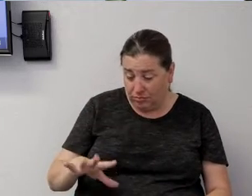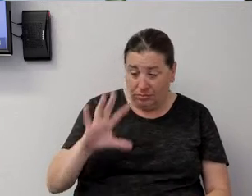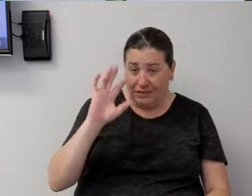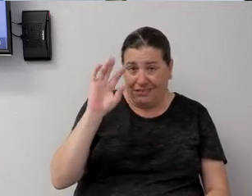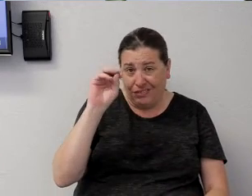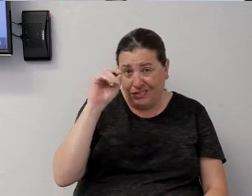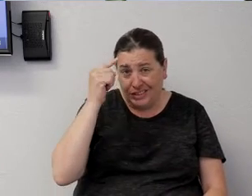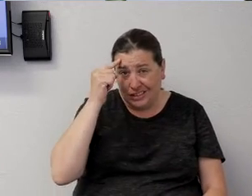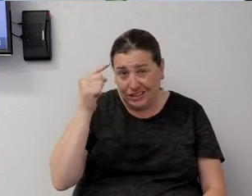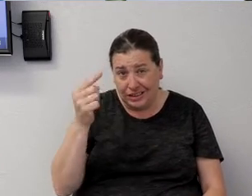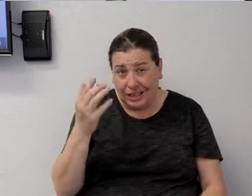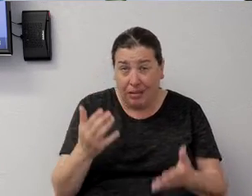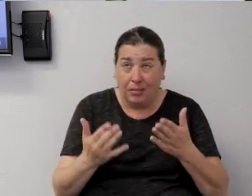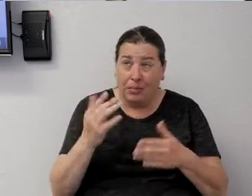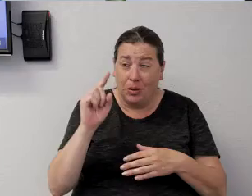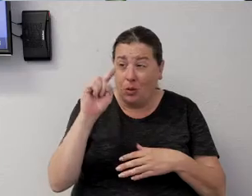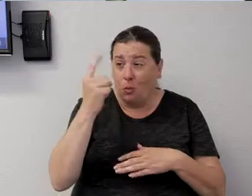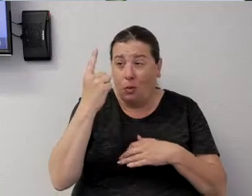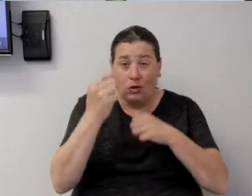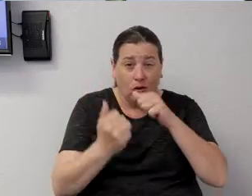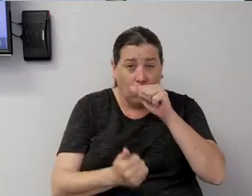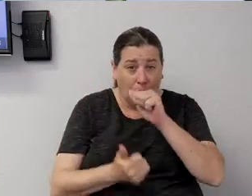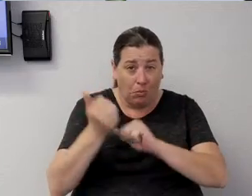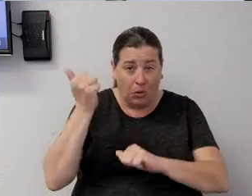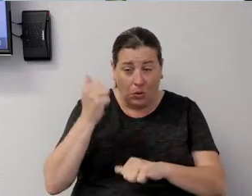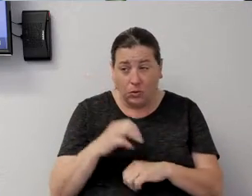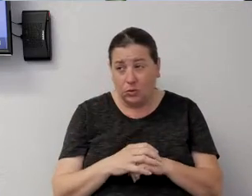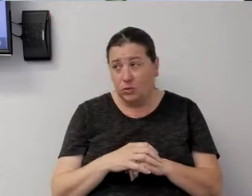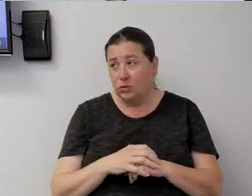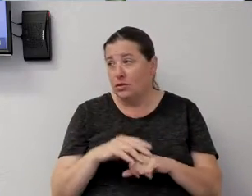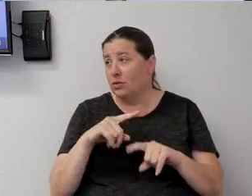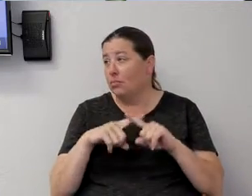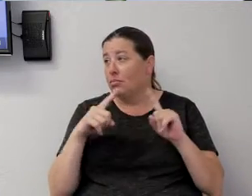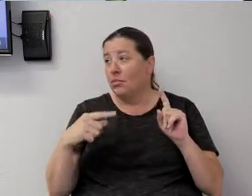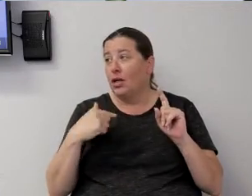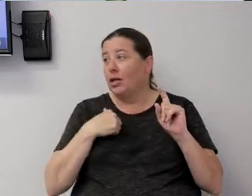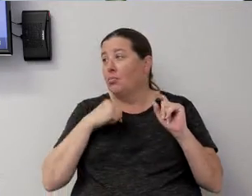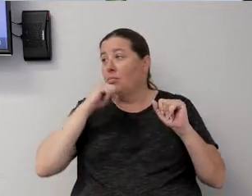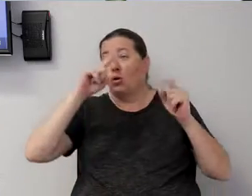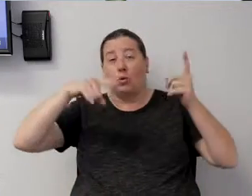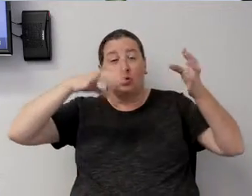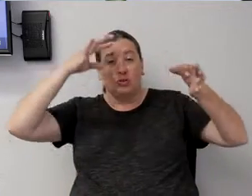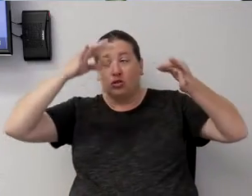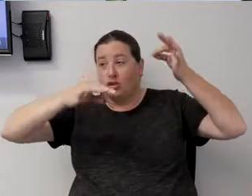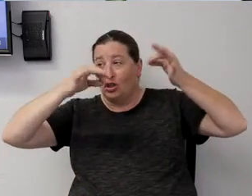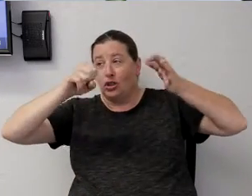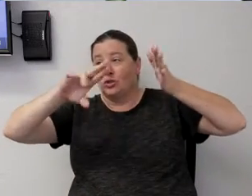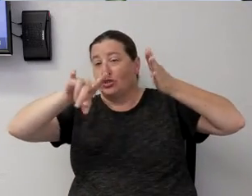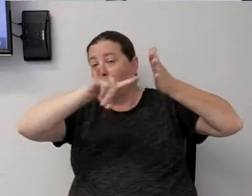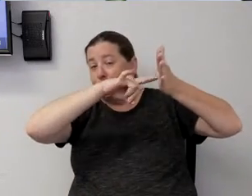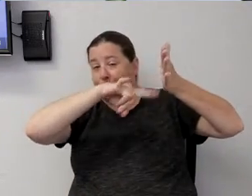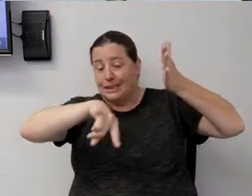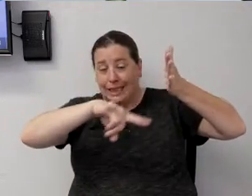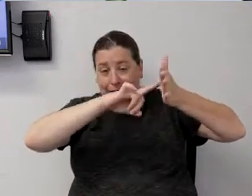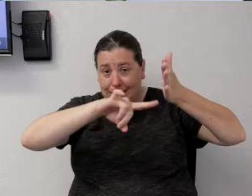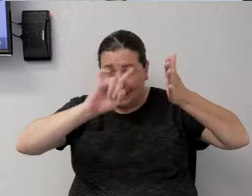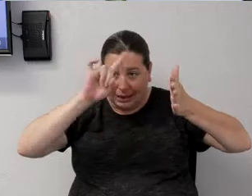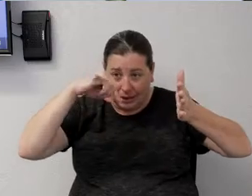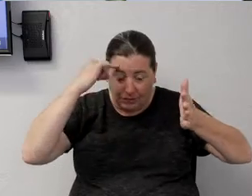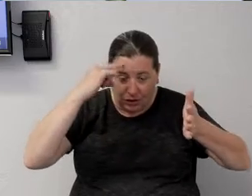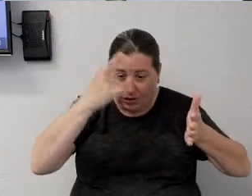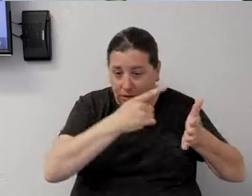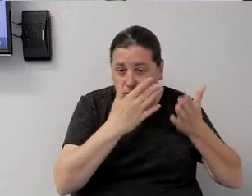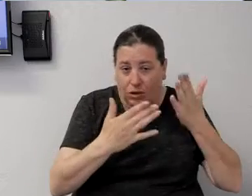season, maybe $1 at most. But I'm not gonna Right. judge or criticize the governor. He probably placed